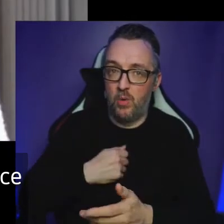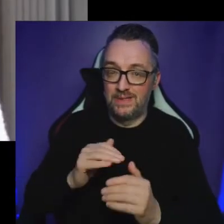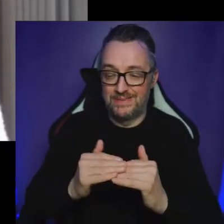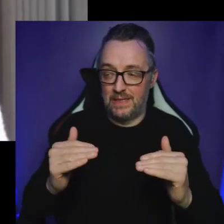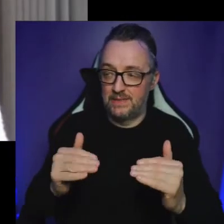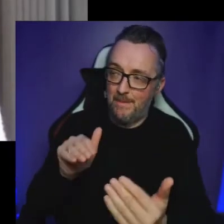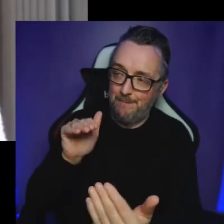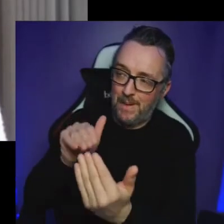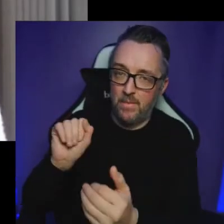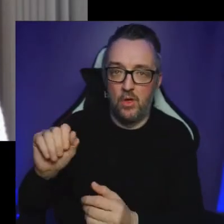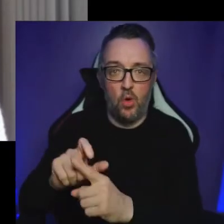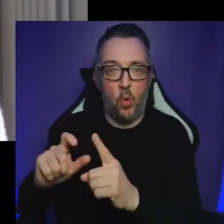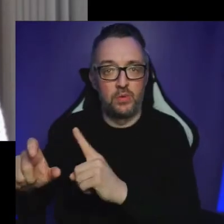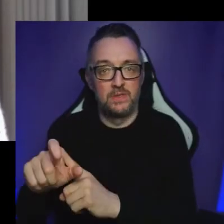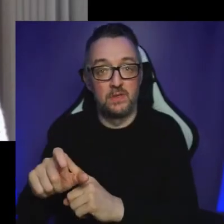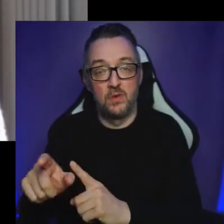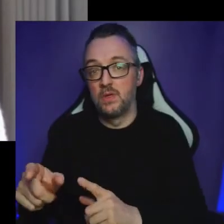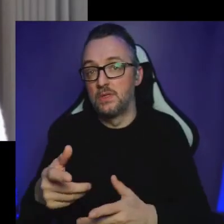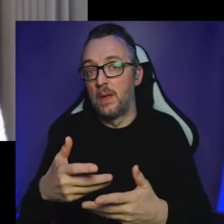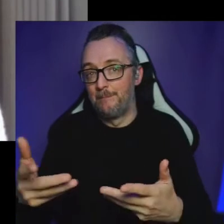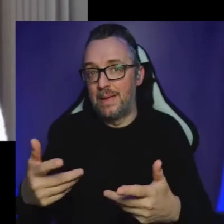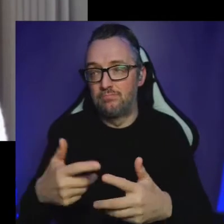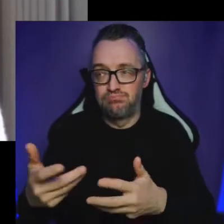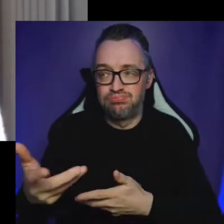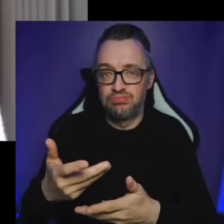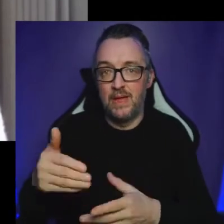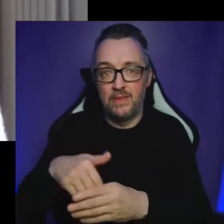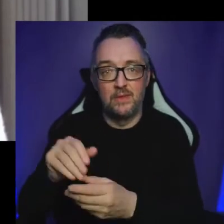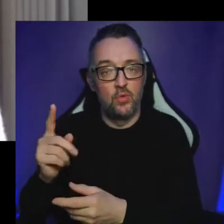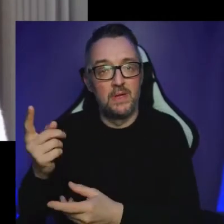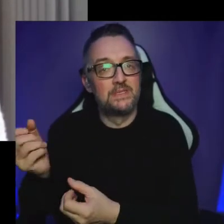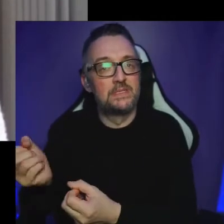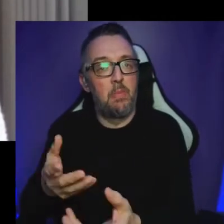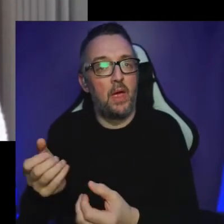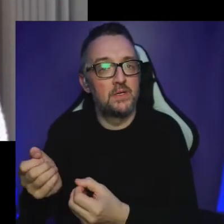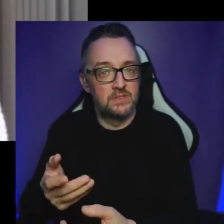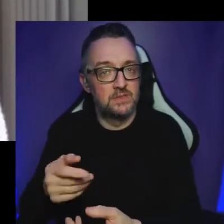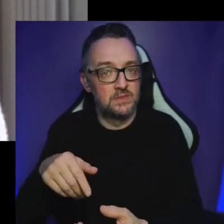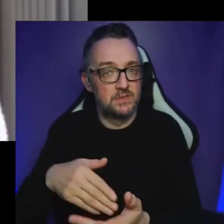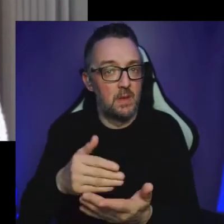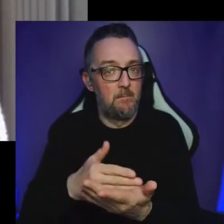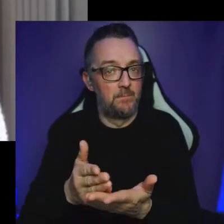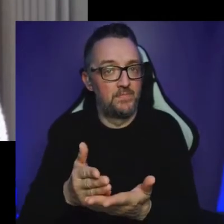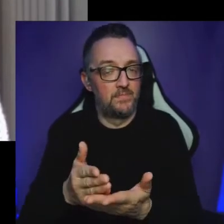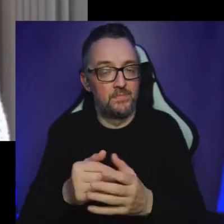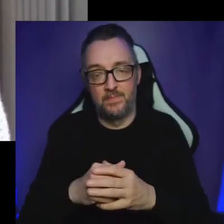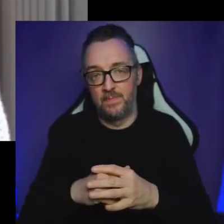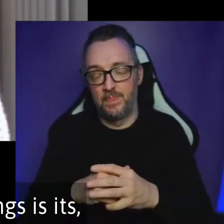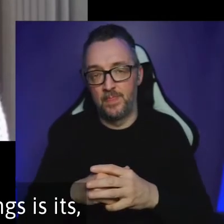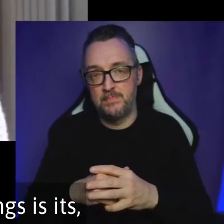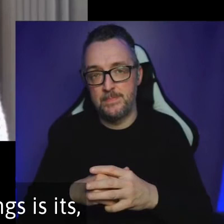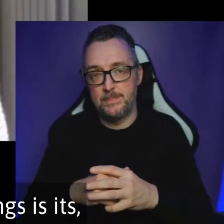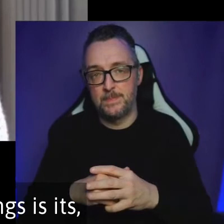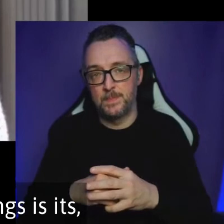community? That's a big challenge. There's a big conversation within the supplier community, within the public sector itself, to deal with that.